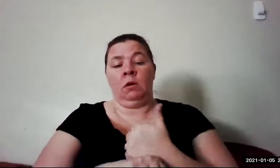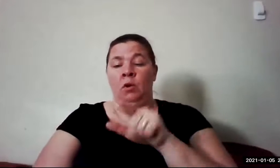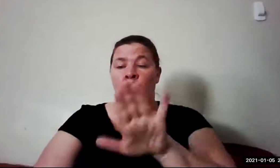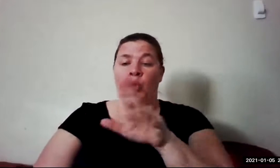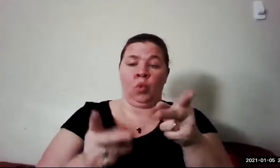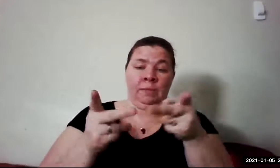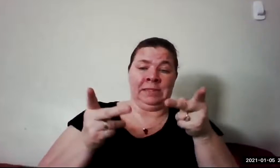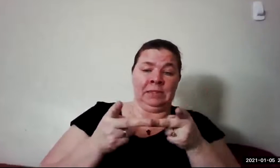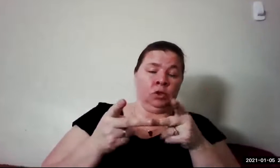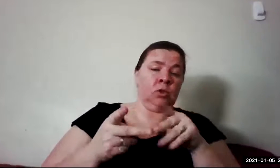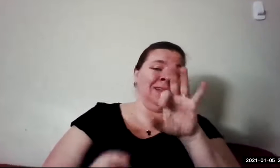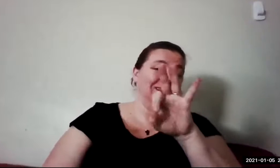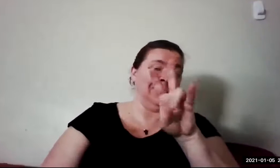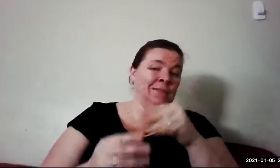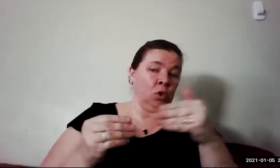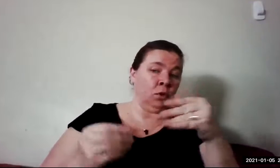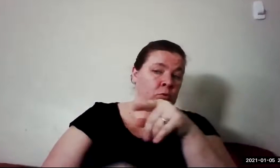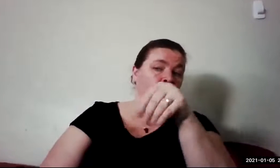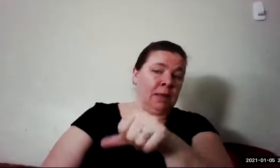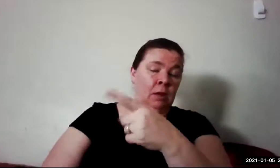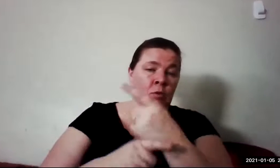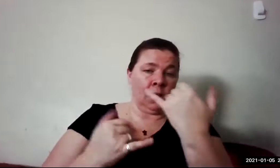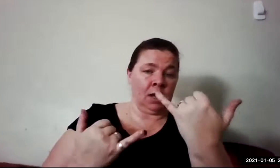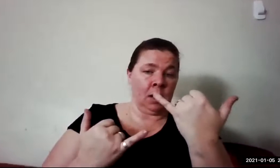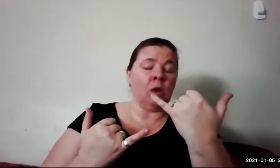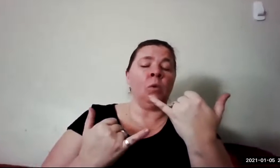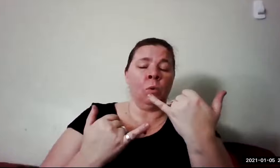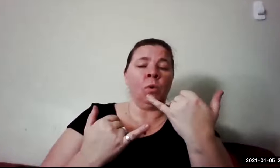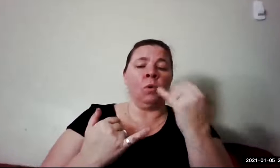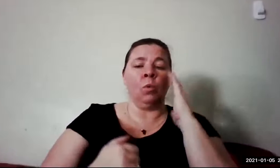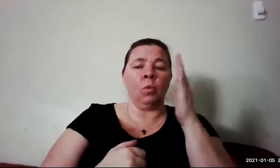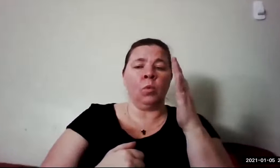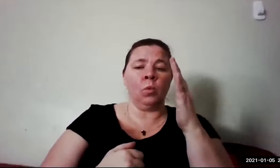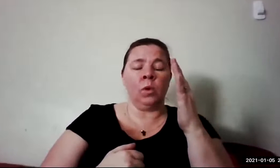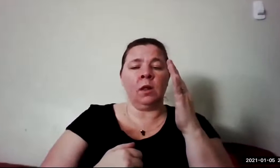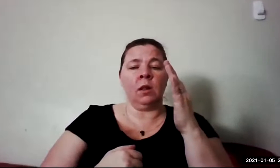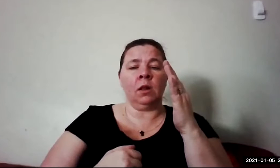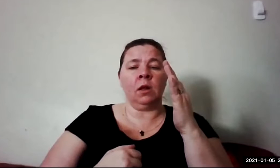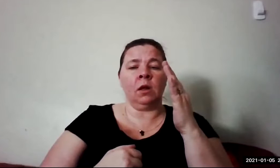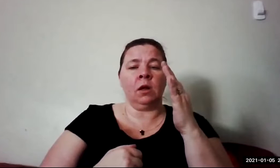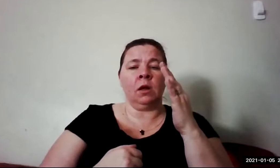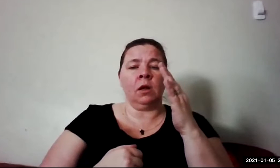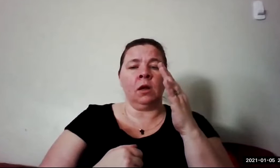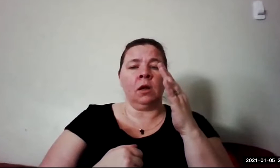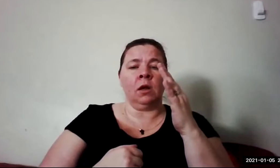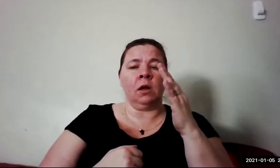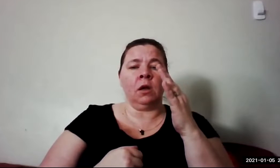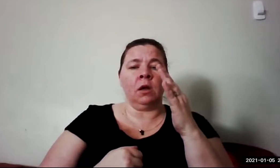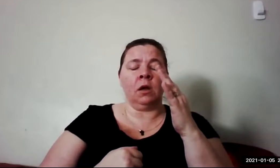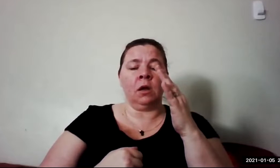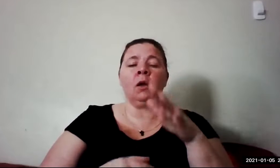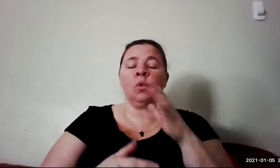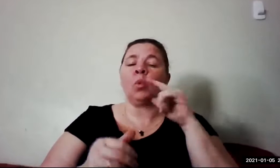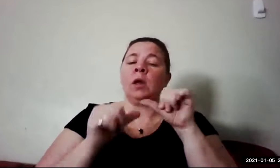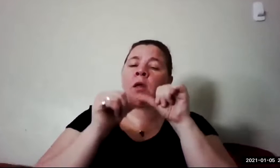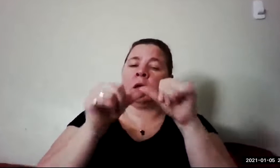the $97 that you pay now is going to you're going to remain a founding member for